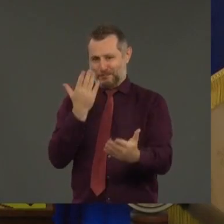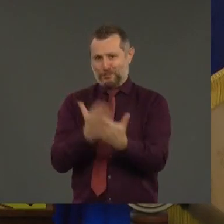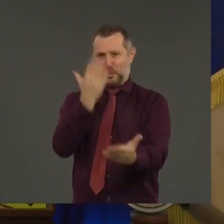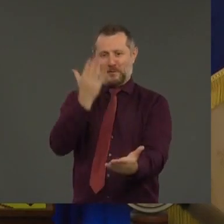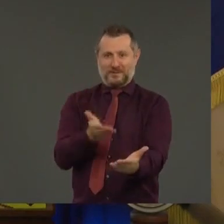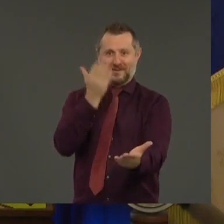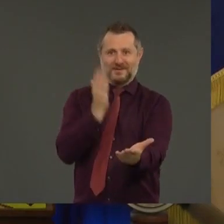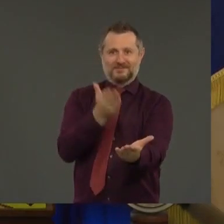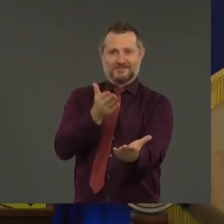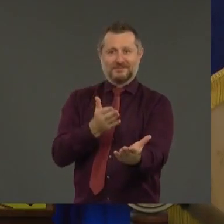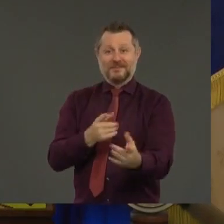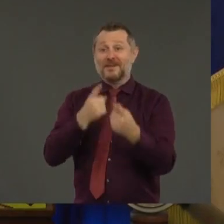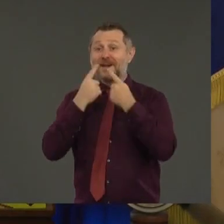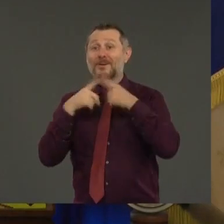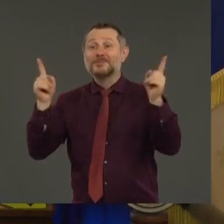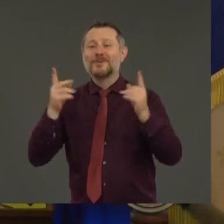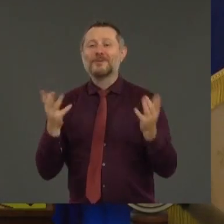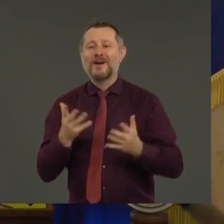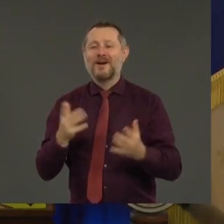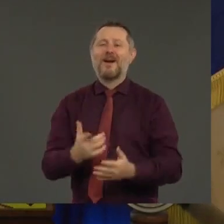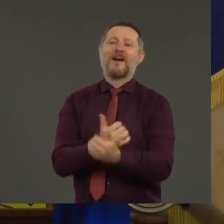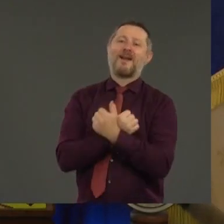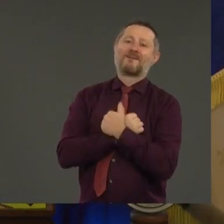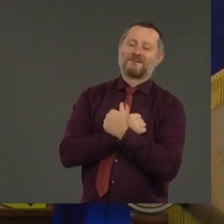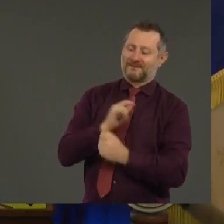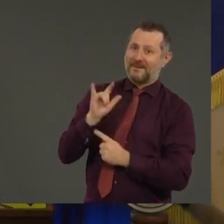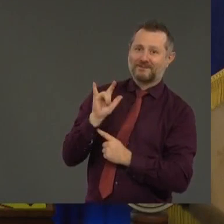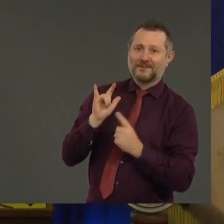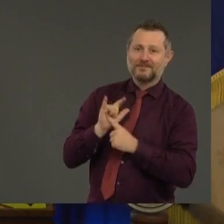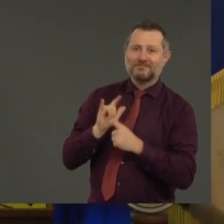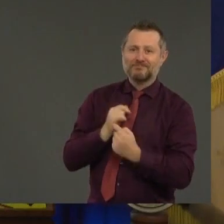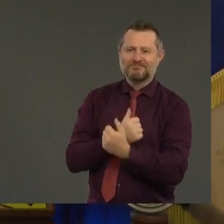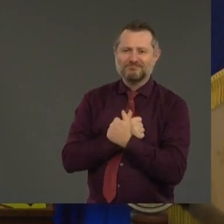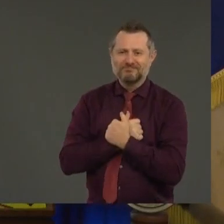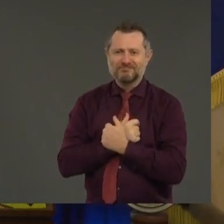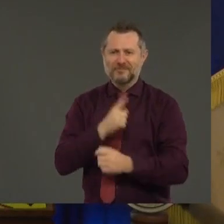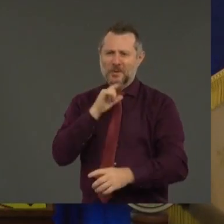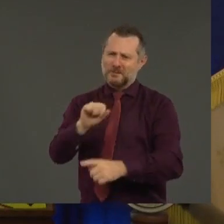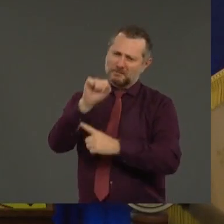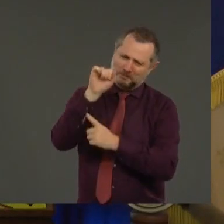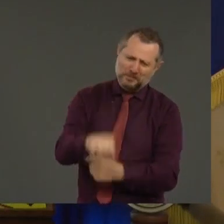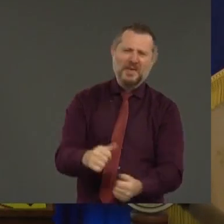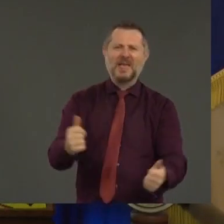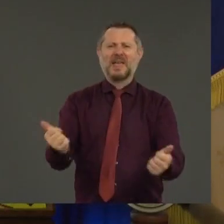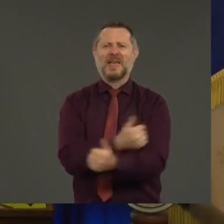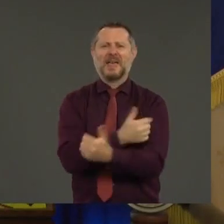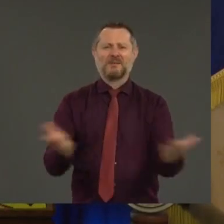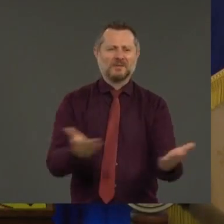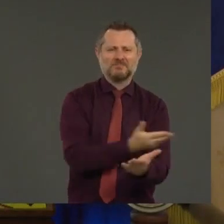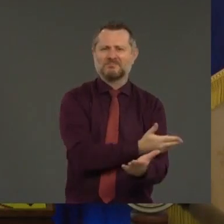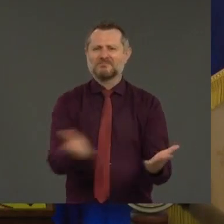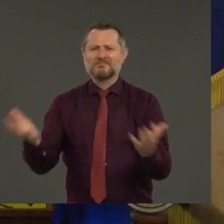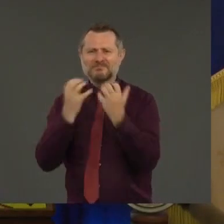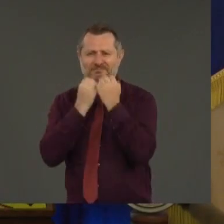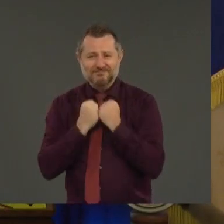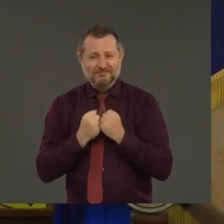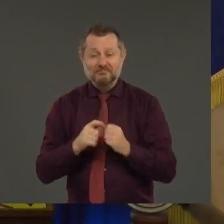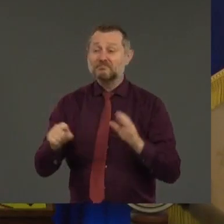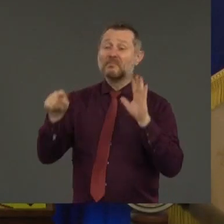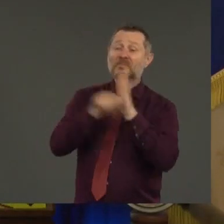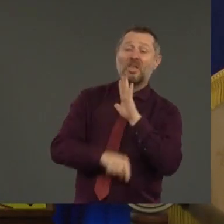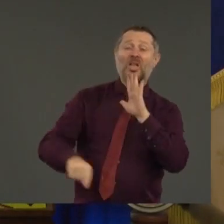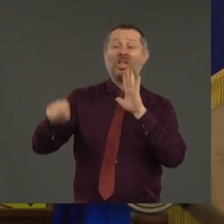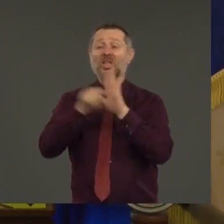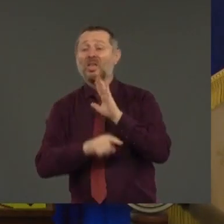love does win. Love does conquer all. That no matter how dark the day,